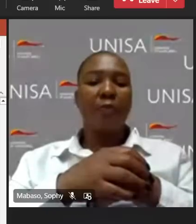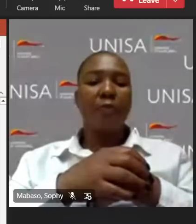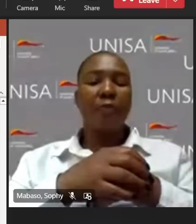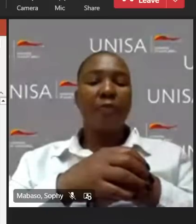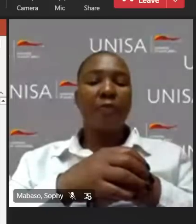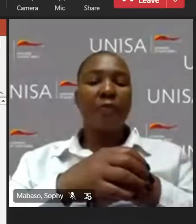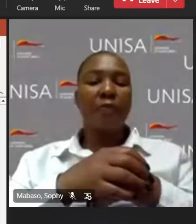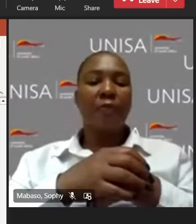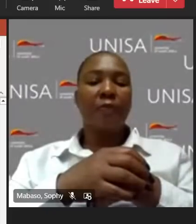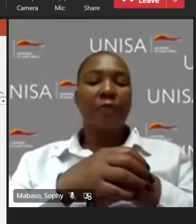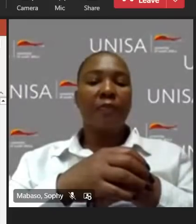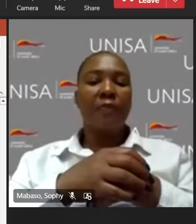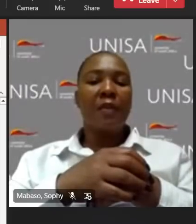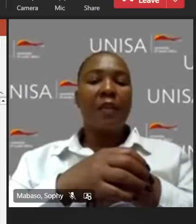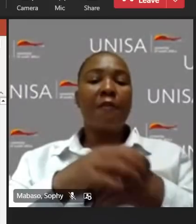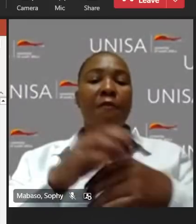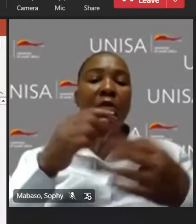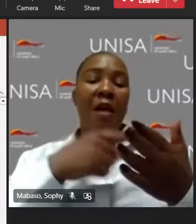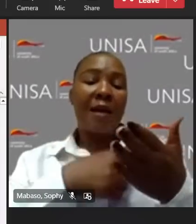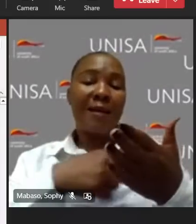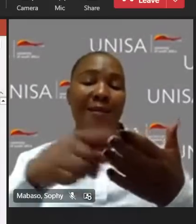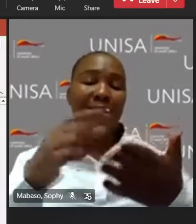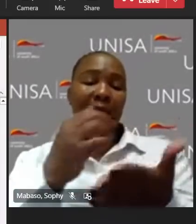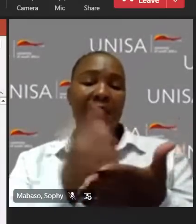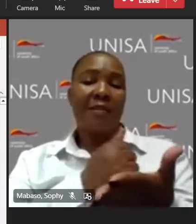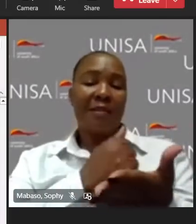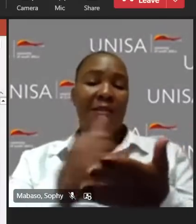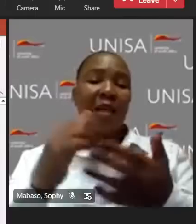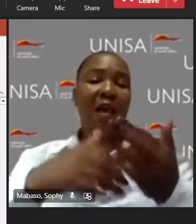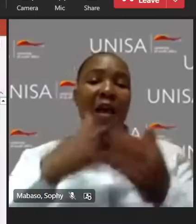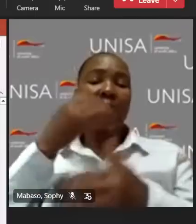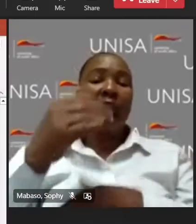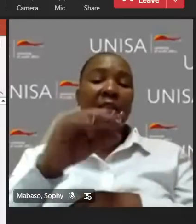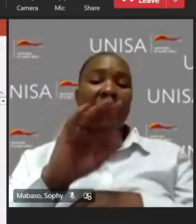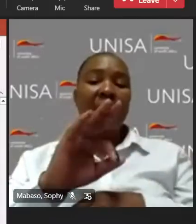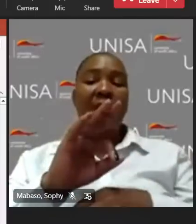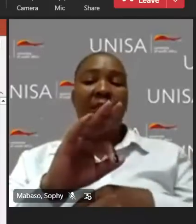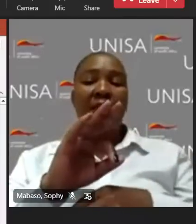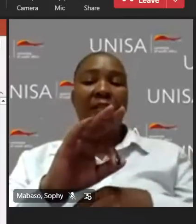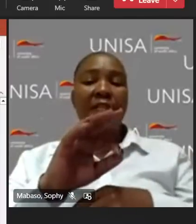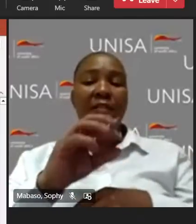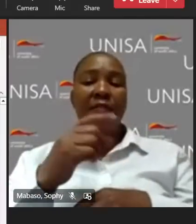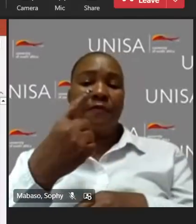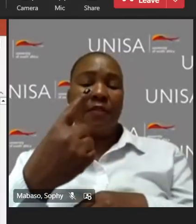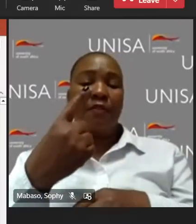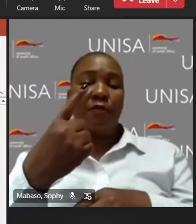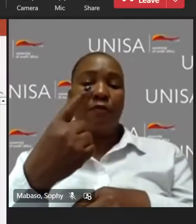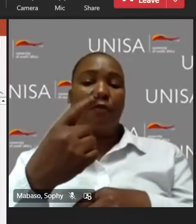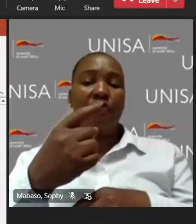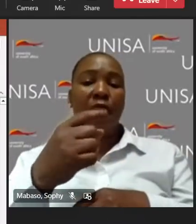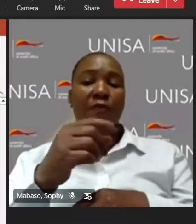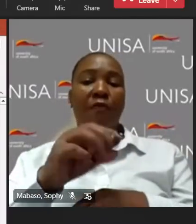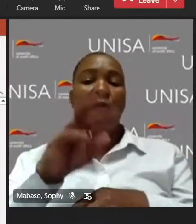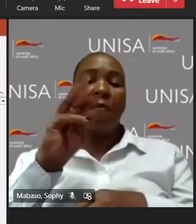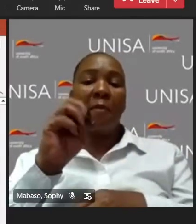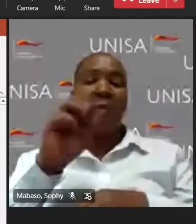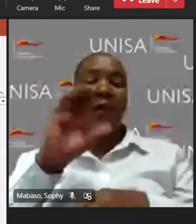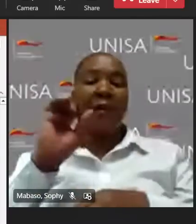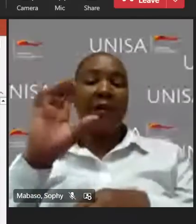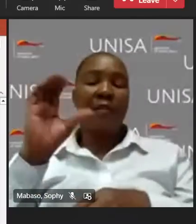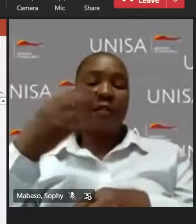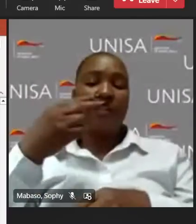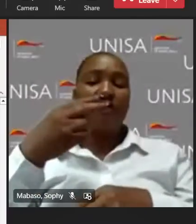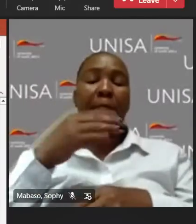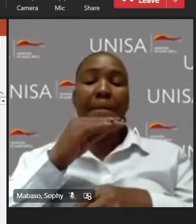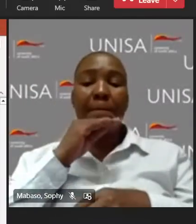cancellation after the 31st of March, then you will forfeit everything